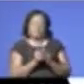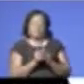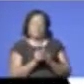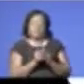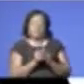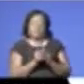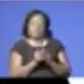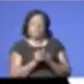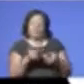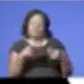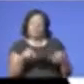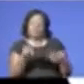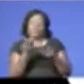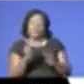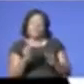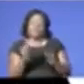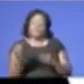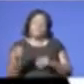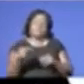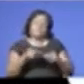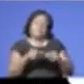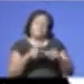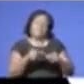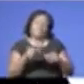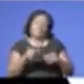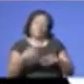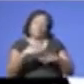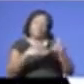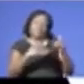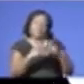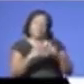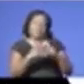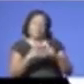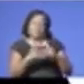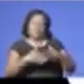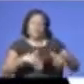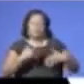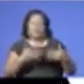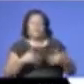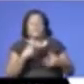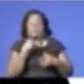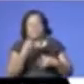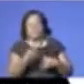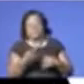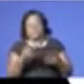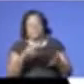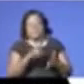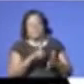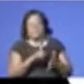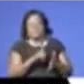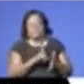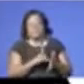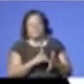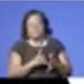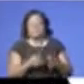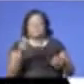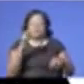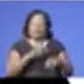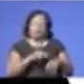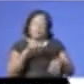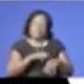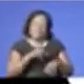island of Grand Bahama continues to rebuild, Mr. Speaker, I am happy to report that in its hardest hit area, East